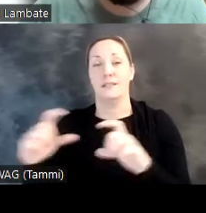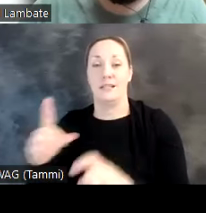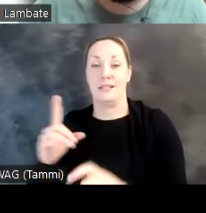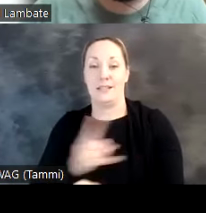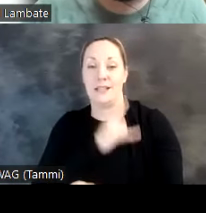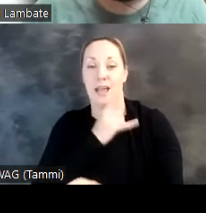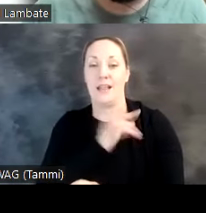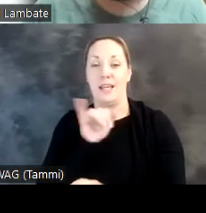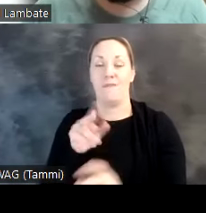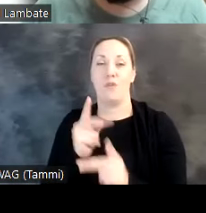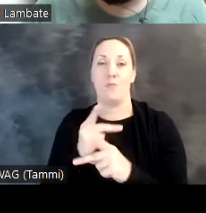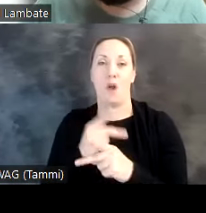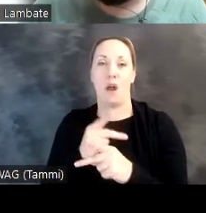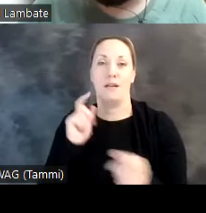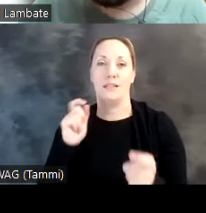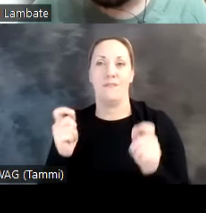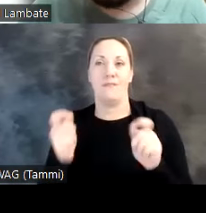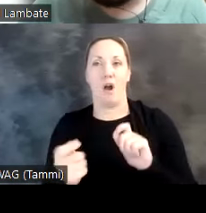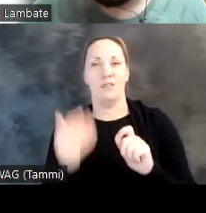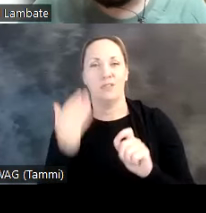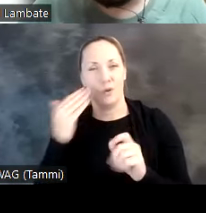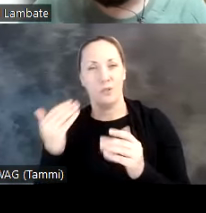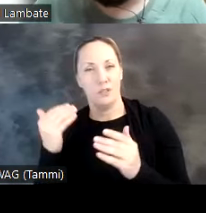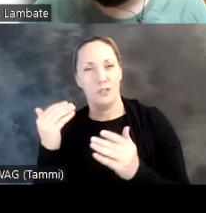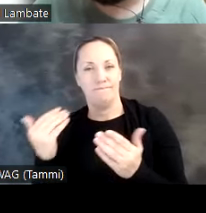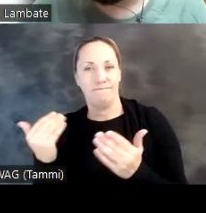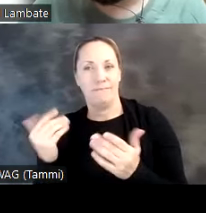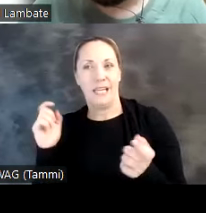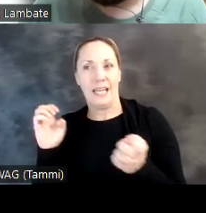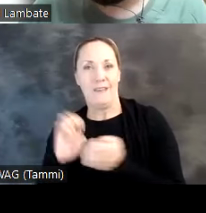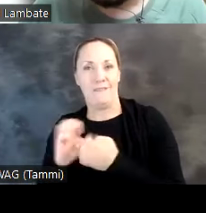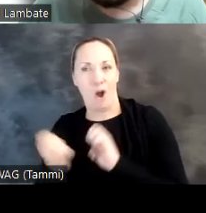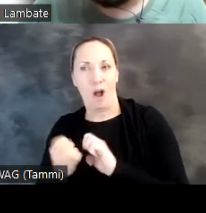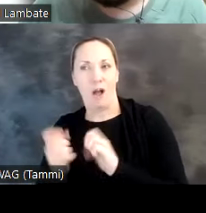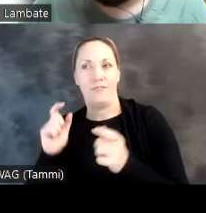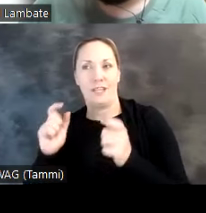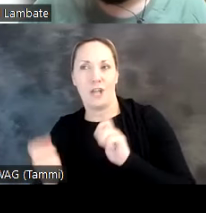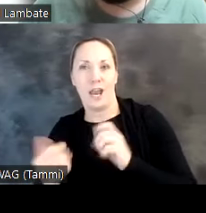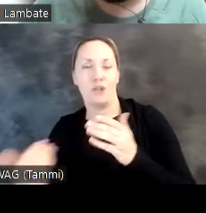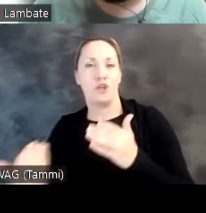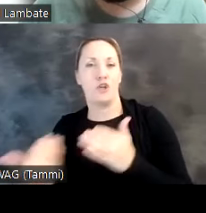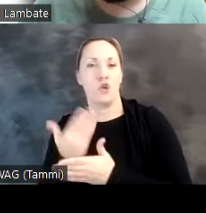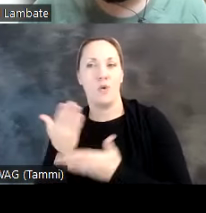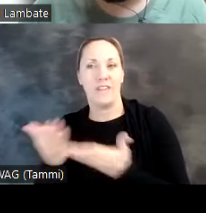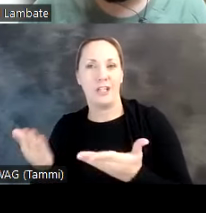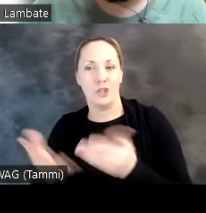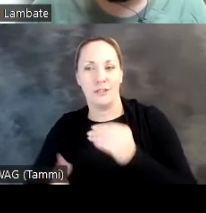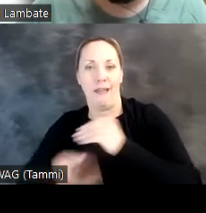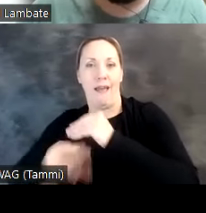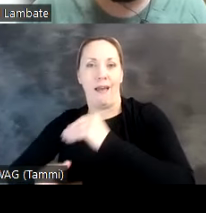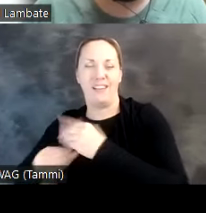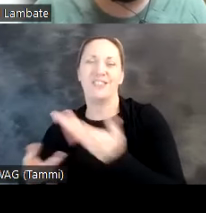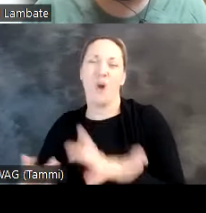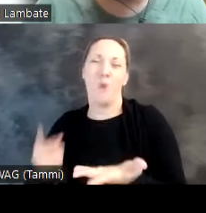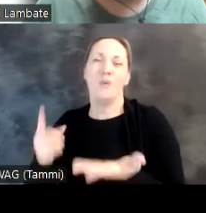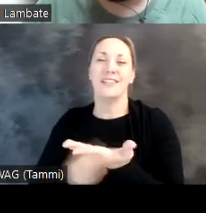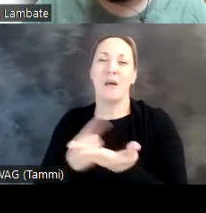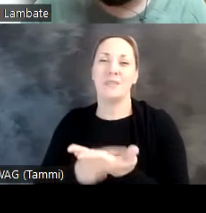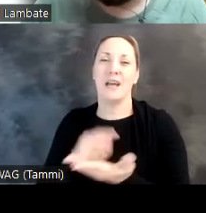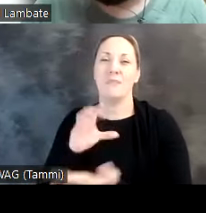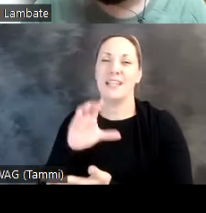Obviously, as the new build comes up, any new features get added. So in such cases, sometimes the